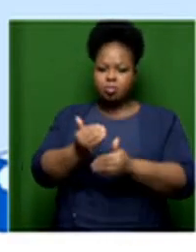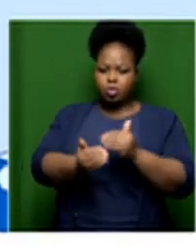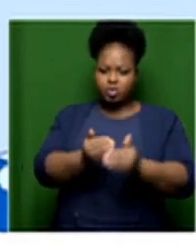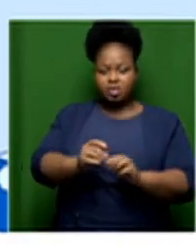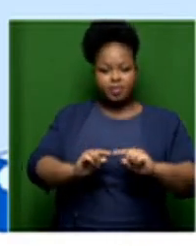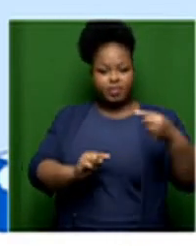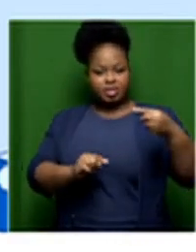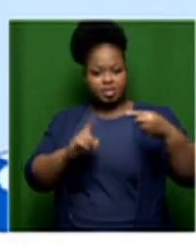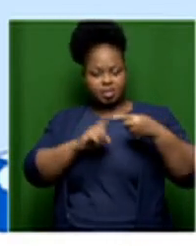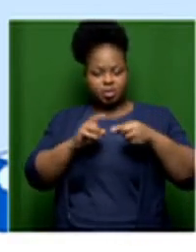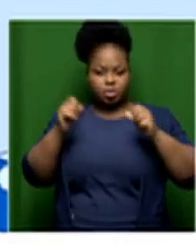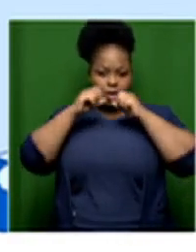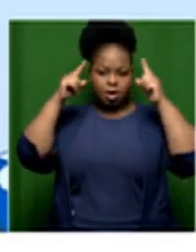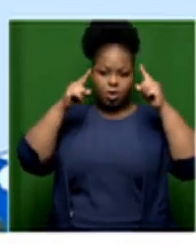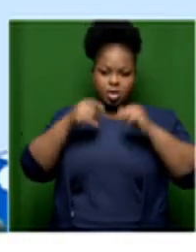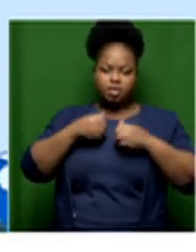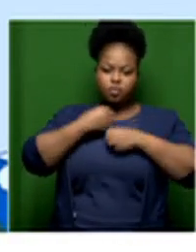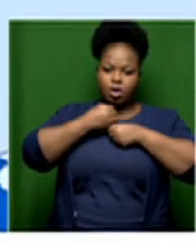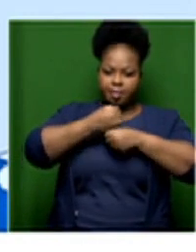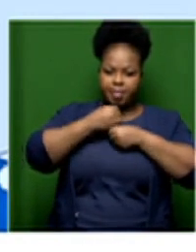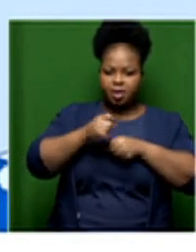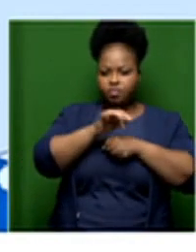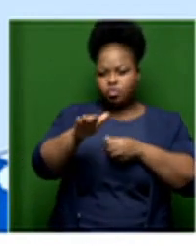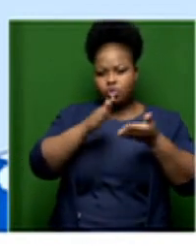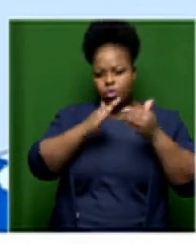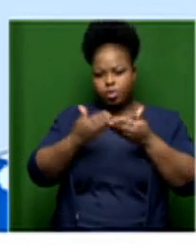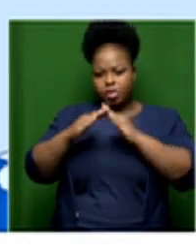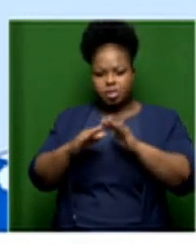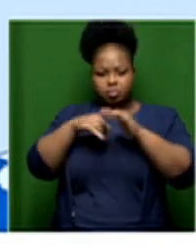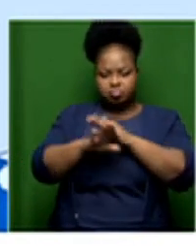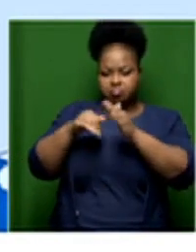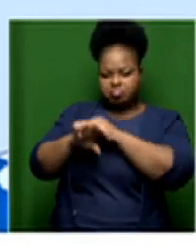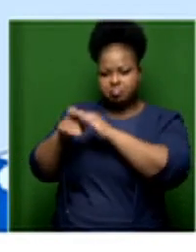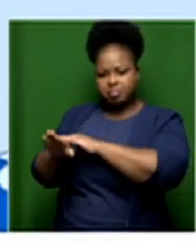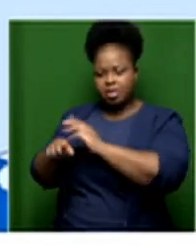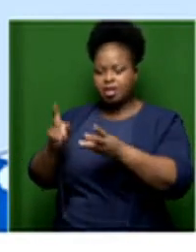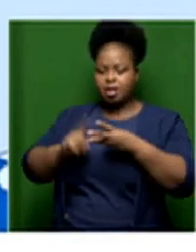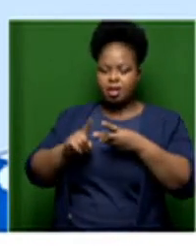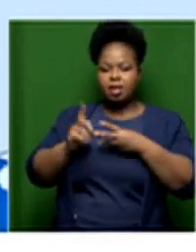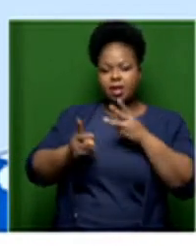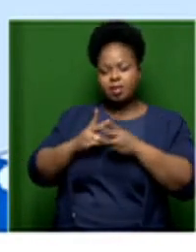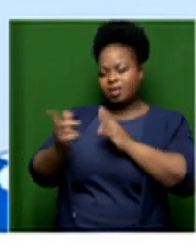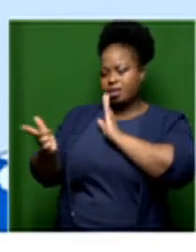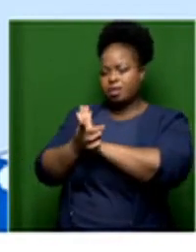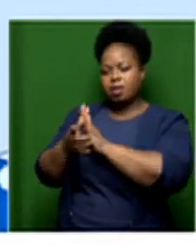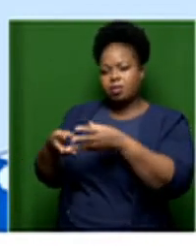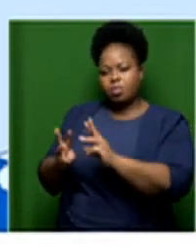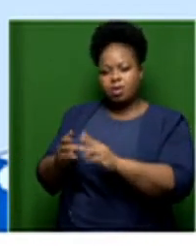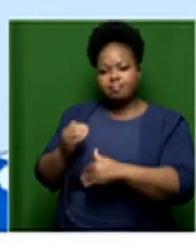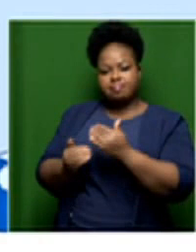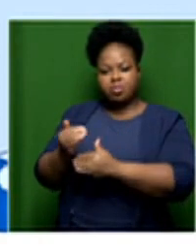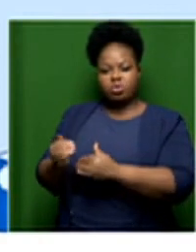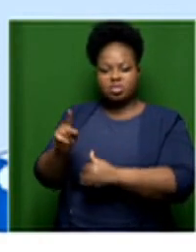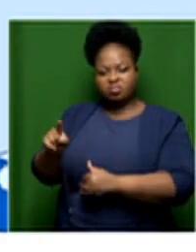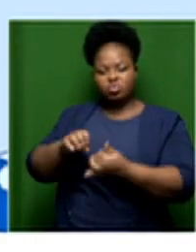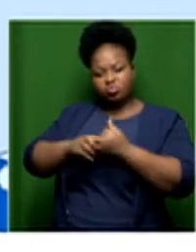public awareness and public campaign, as well as public consultation meeting. But on top of that, there is a legally prescribed process in